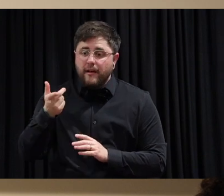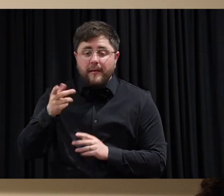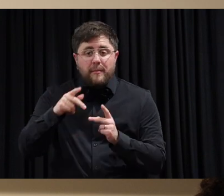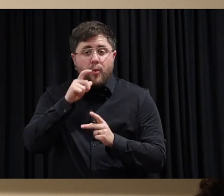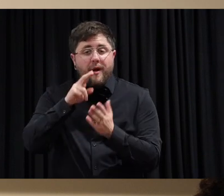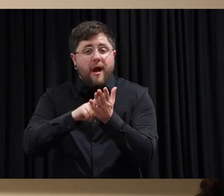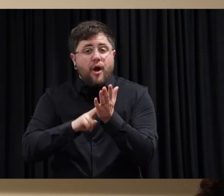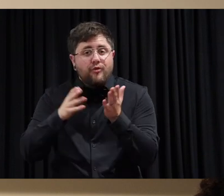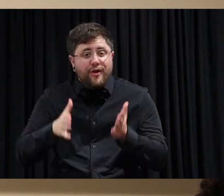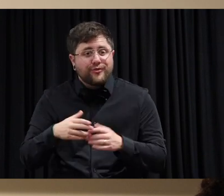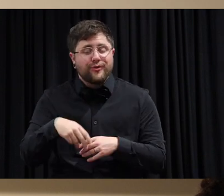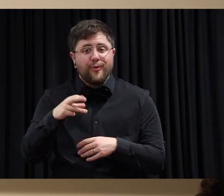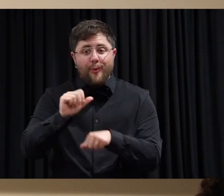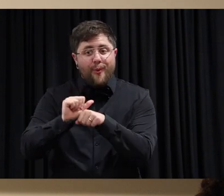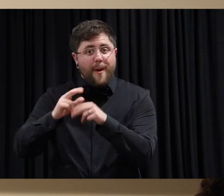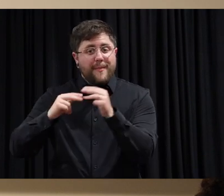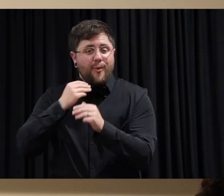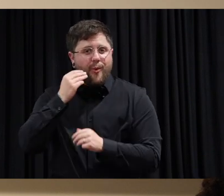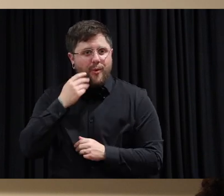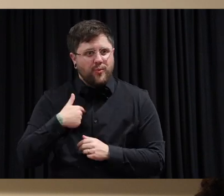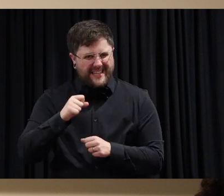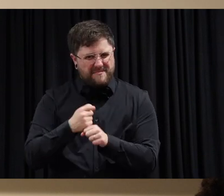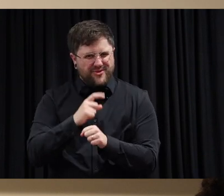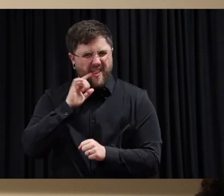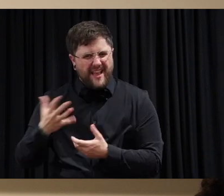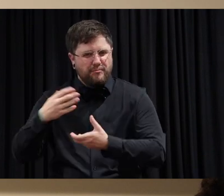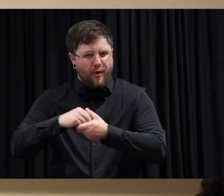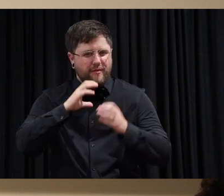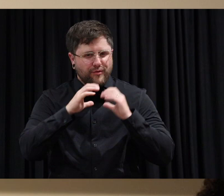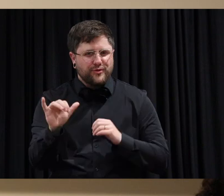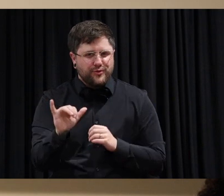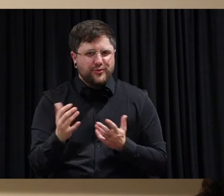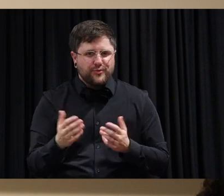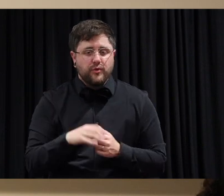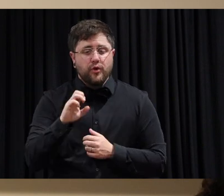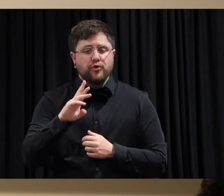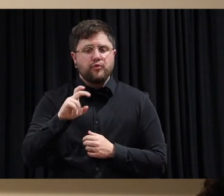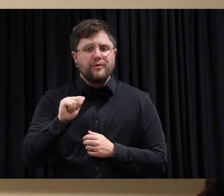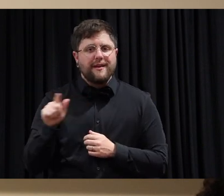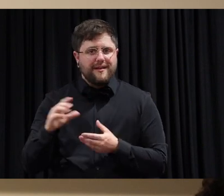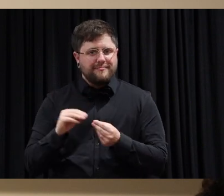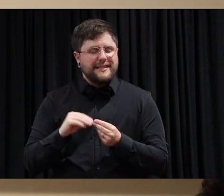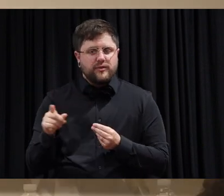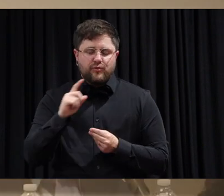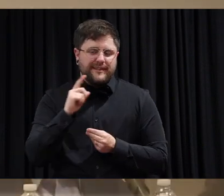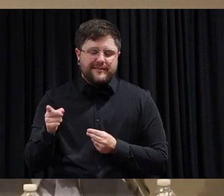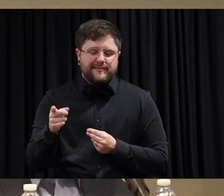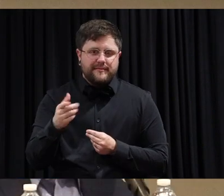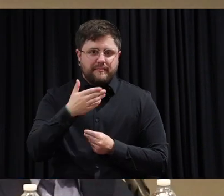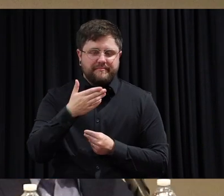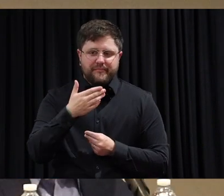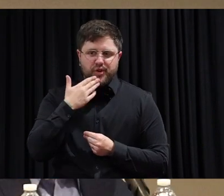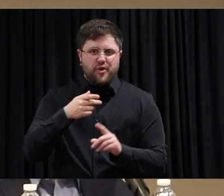contractor or a subcontractor? That's got to be a part of the conversation as well. You know, Eureka, I think, speaks about this better than anyone because she's seeing